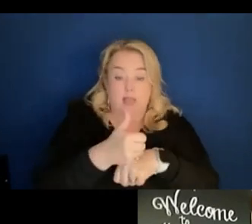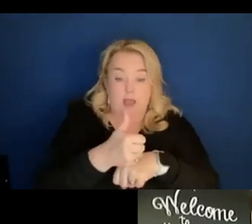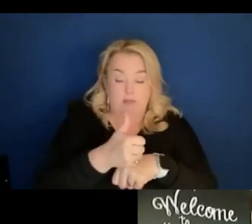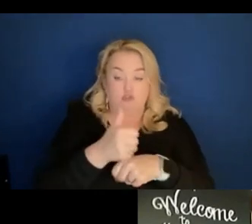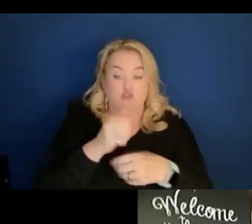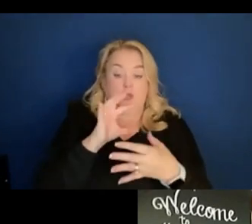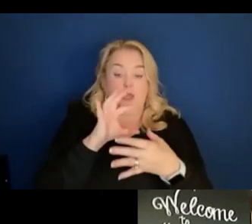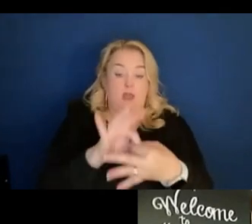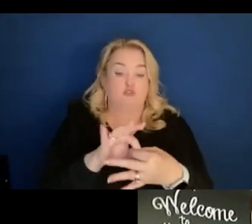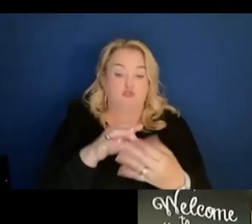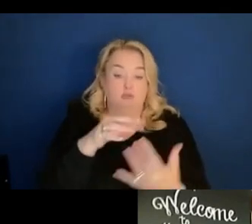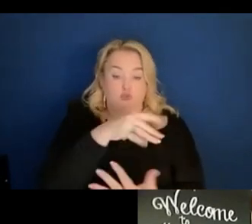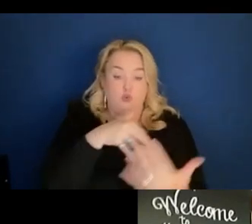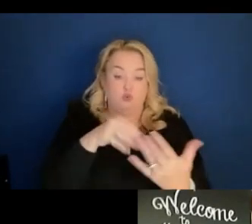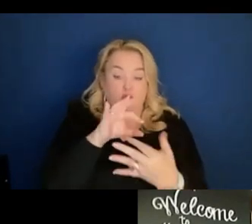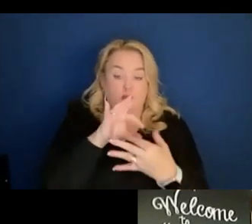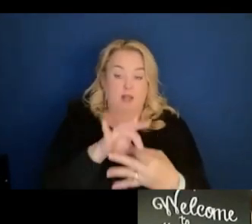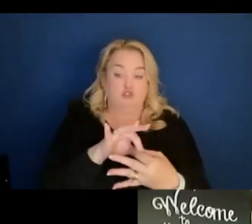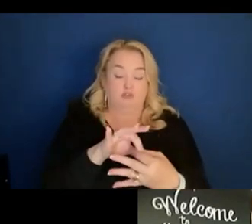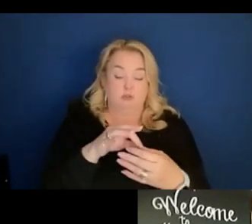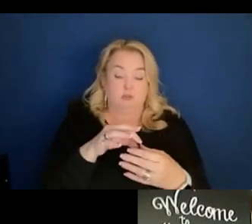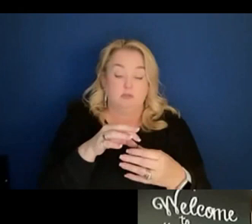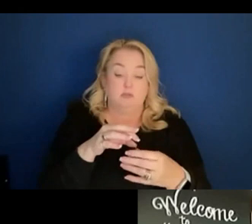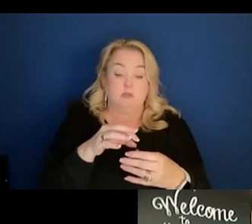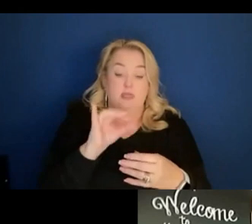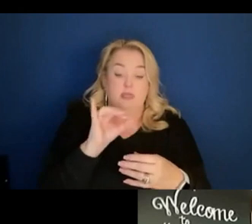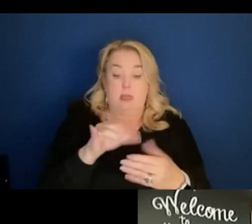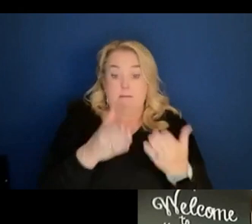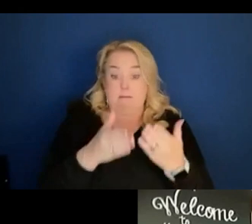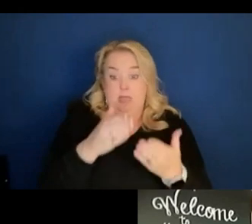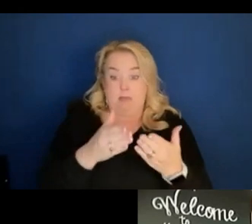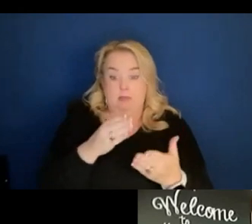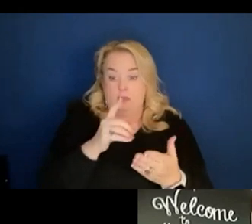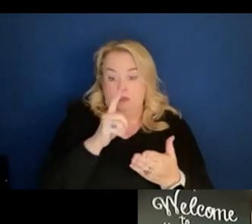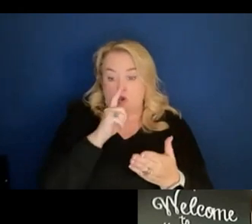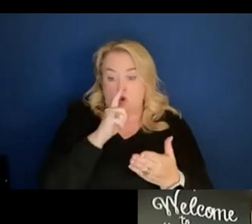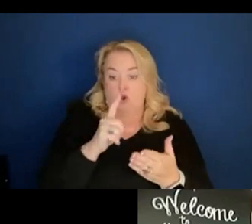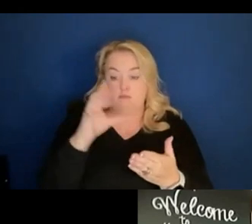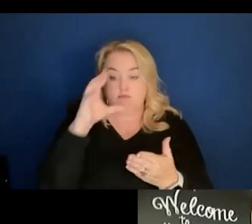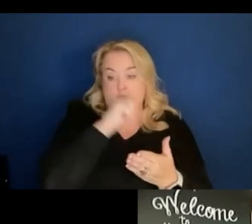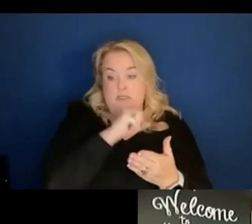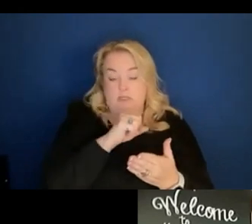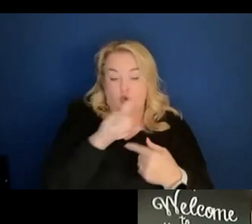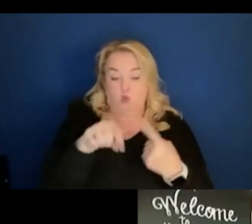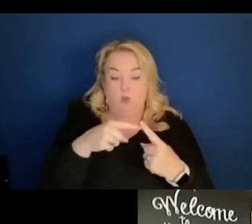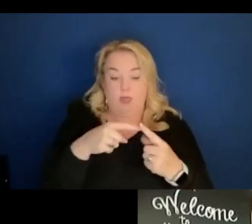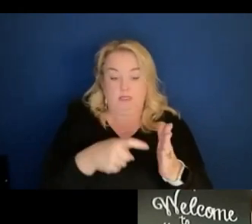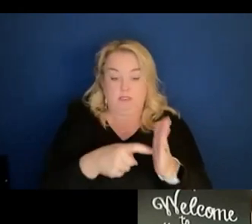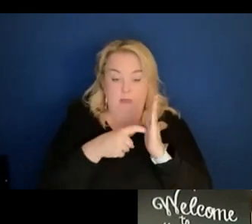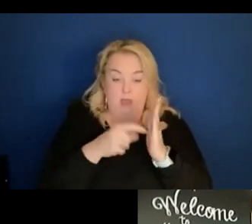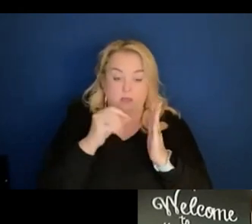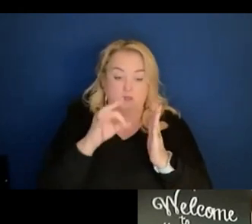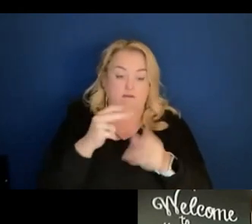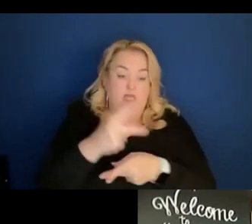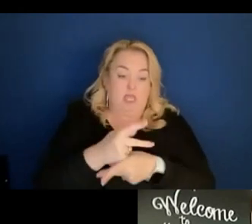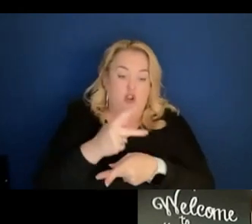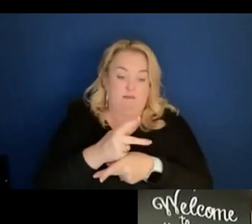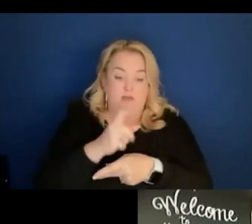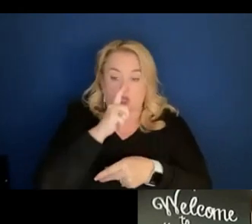connections outside the home that maybe have, you know, fallen by the wayside as the demands of caregiving have